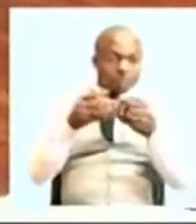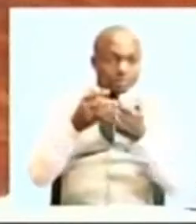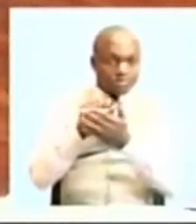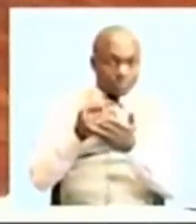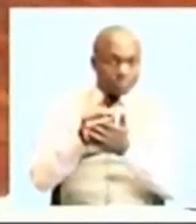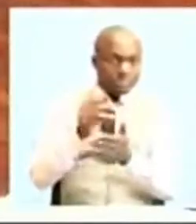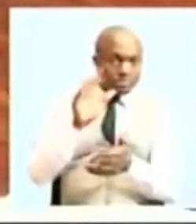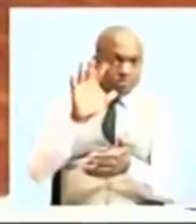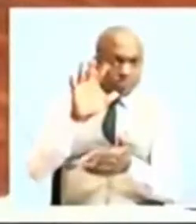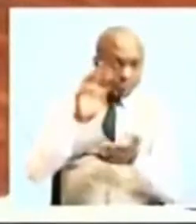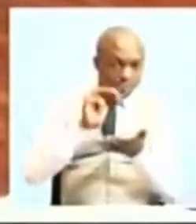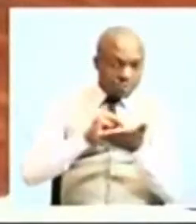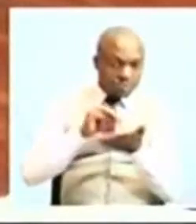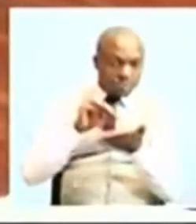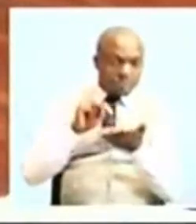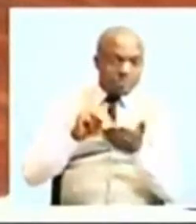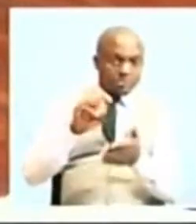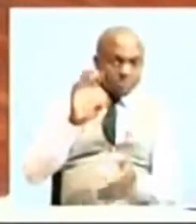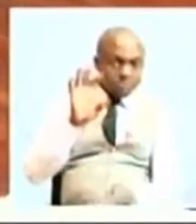to